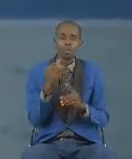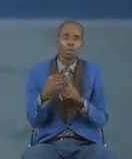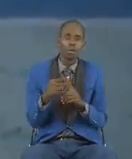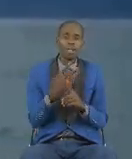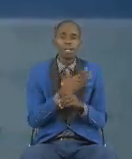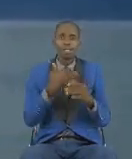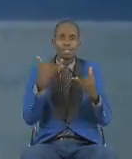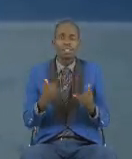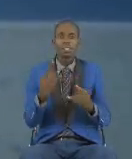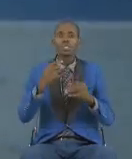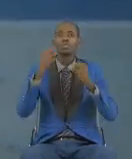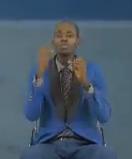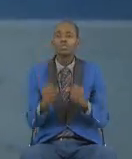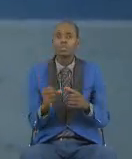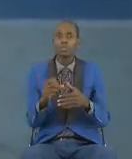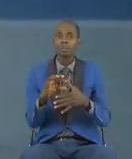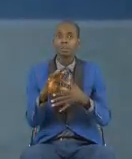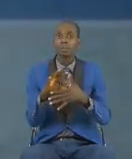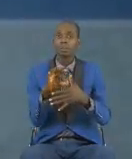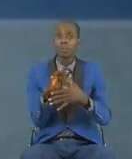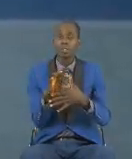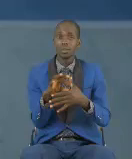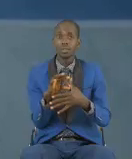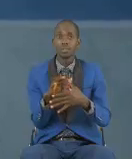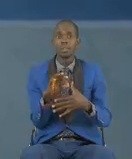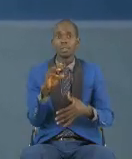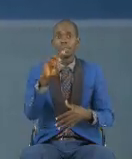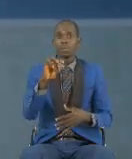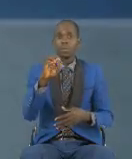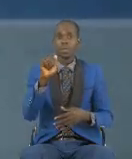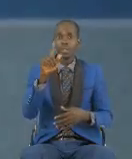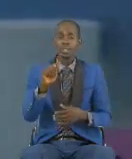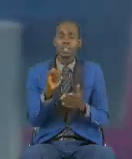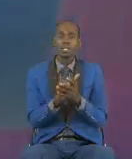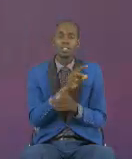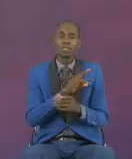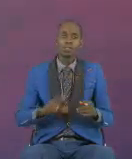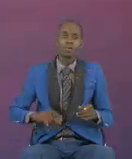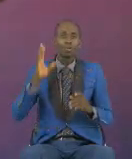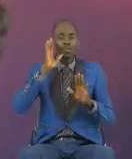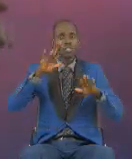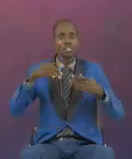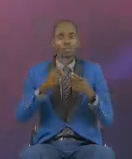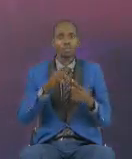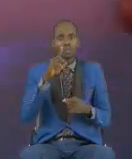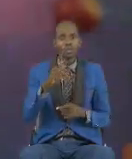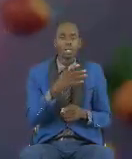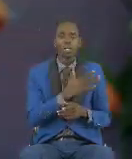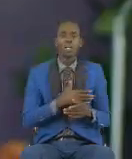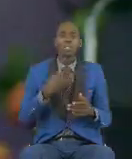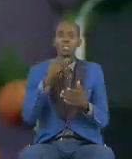strong meat that you have, that the Lord will give to you. And the word of God said that the word is like